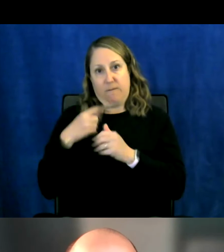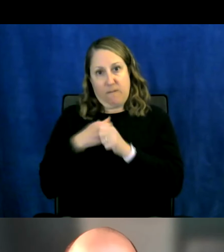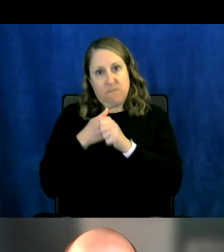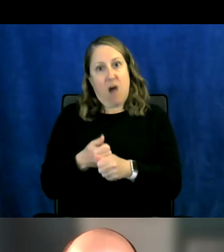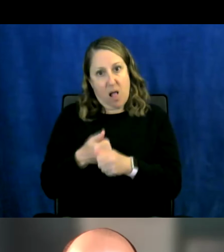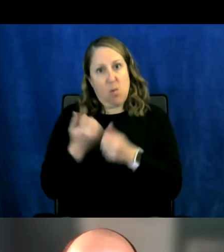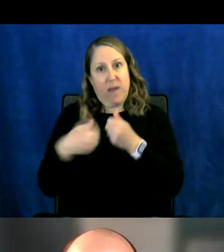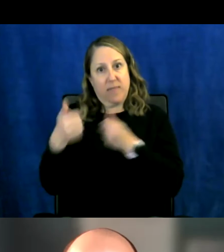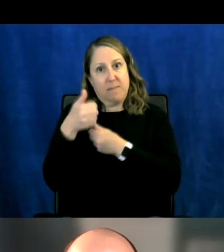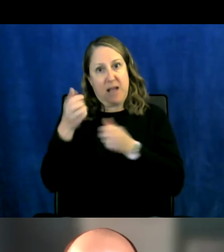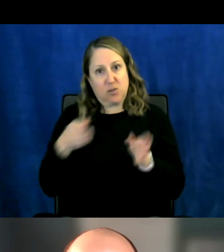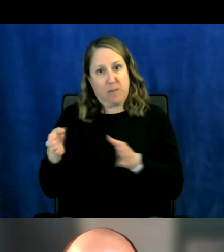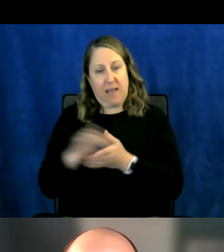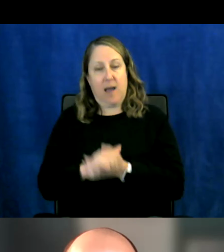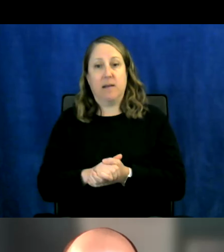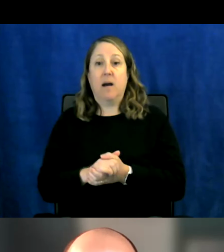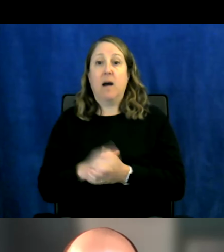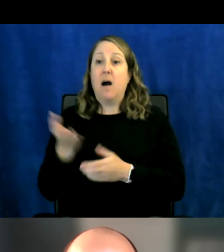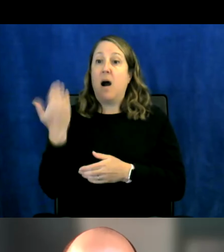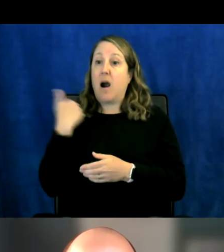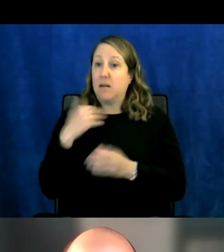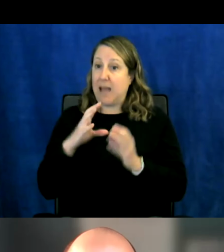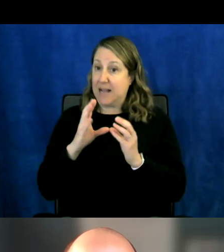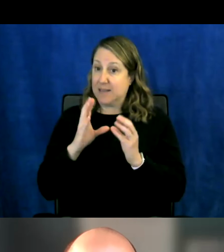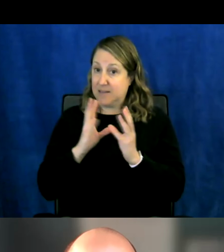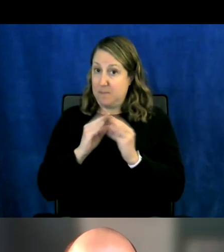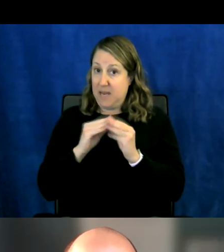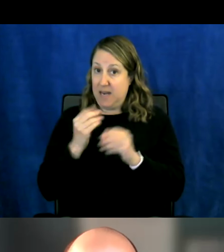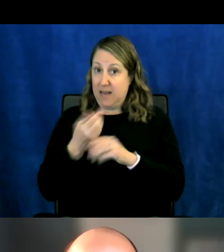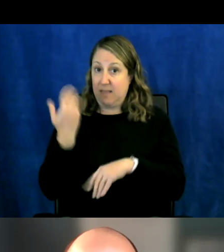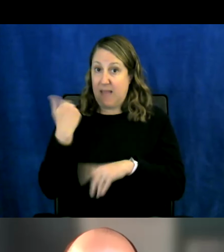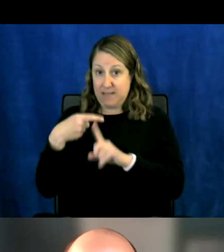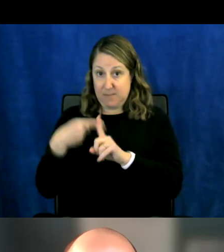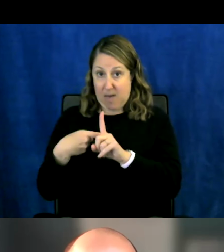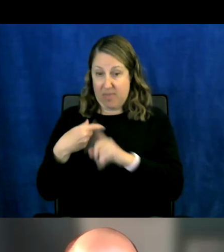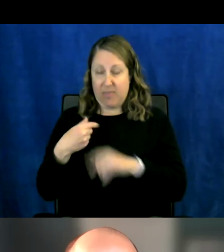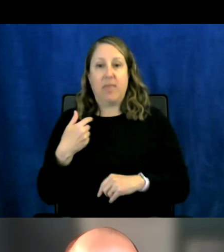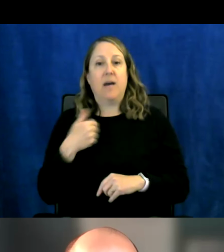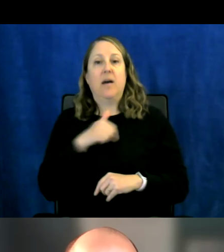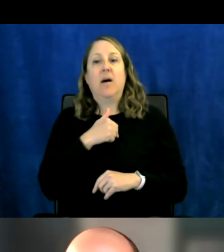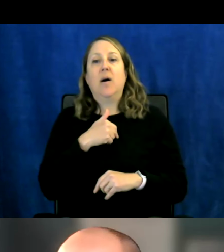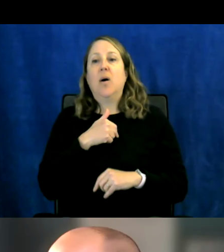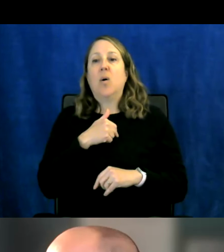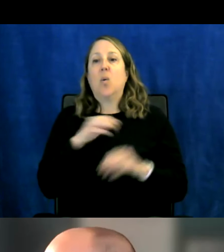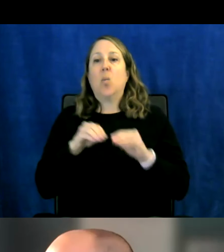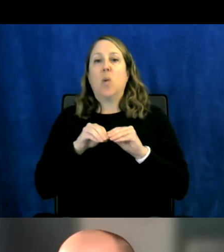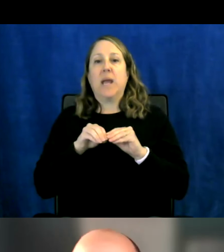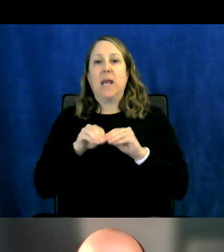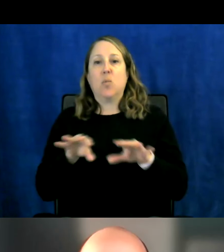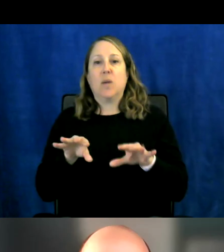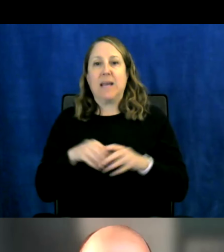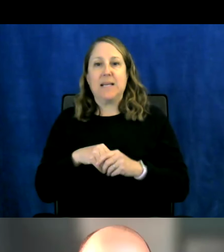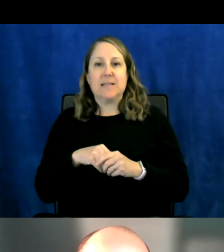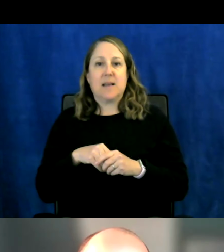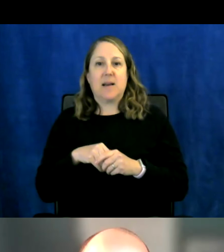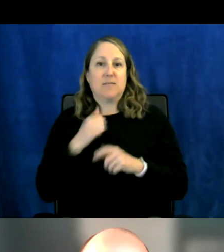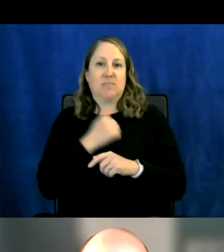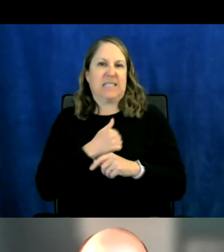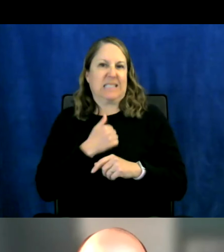In our last meeting, which was last month, we released our report. I apologize, I've